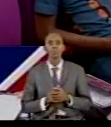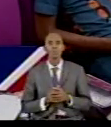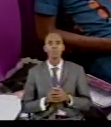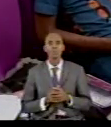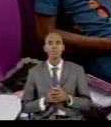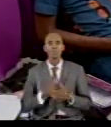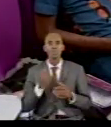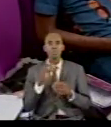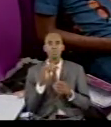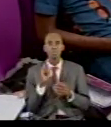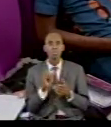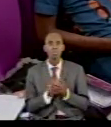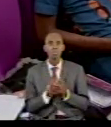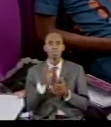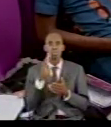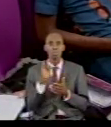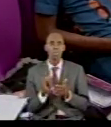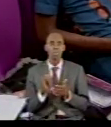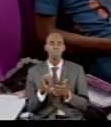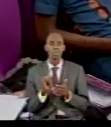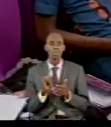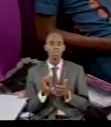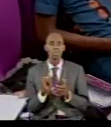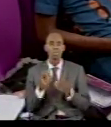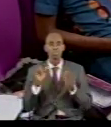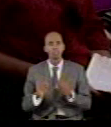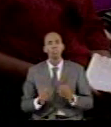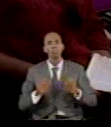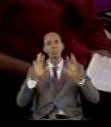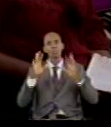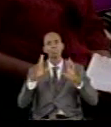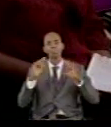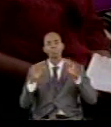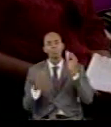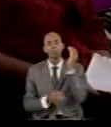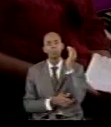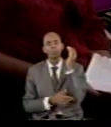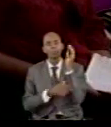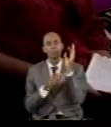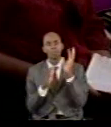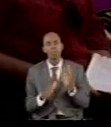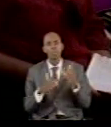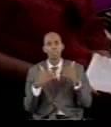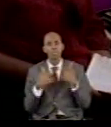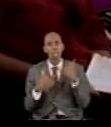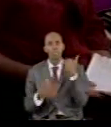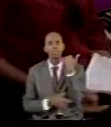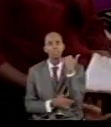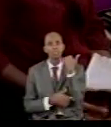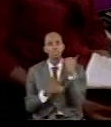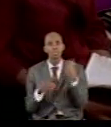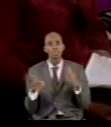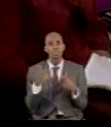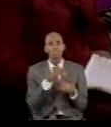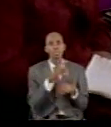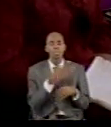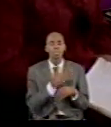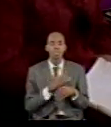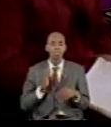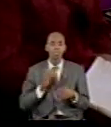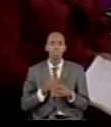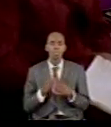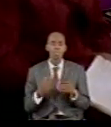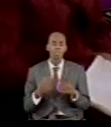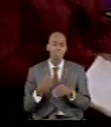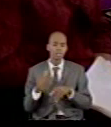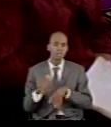by some means the tempter have tempted you, our labor be in vain.